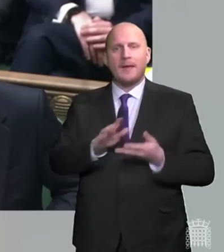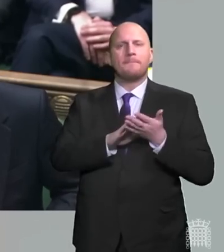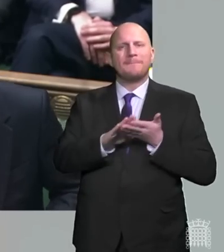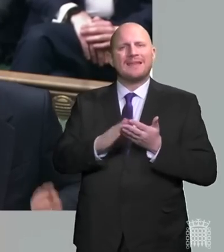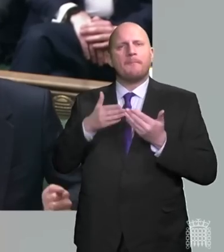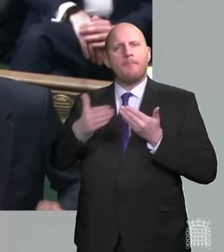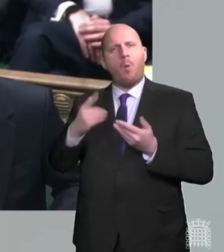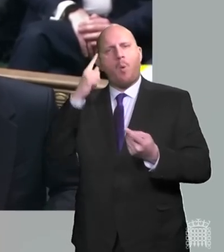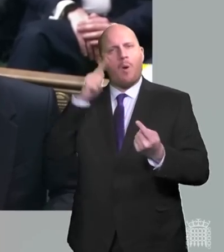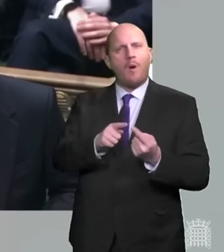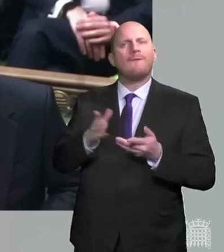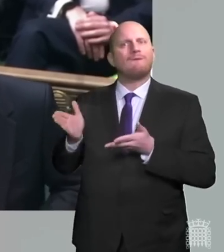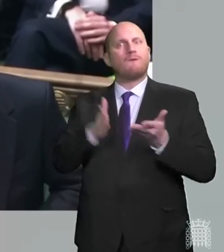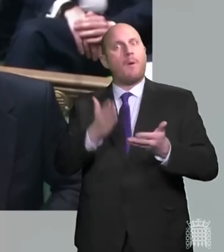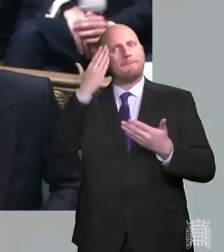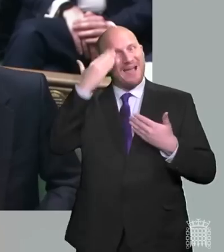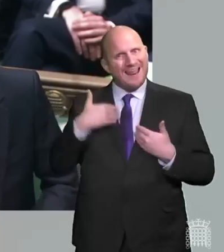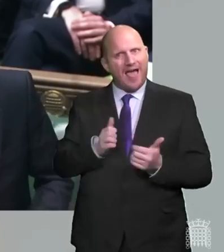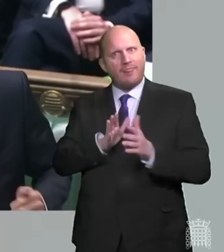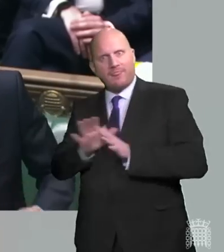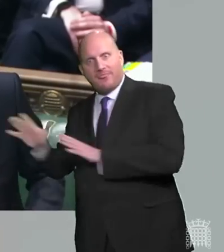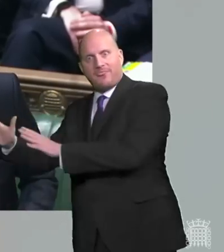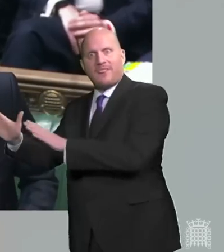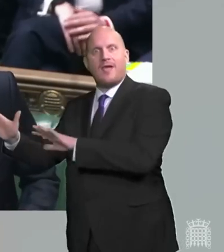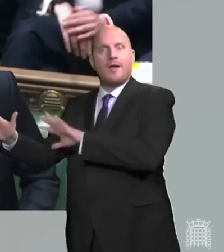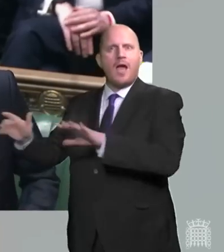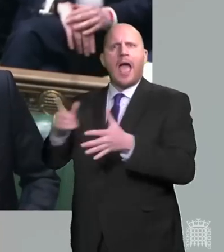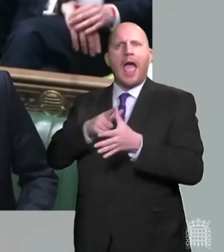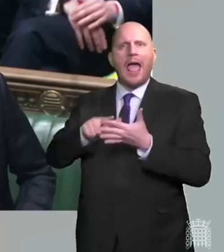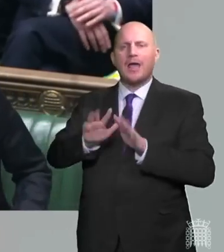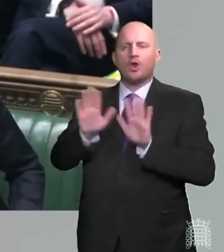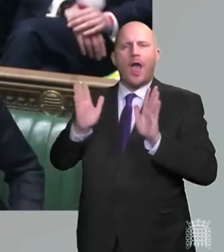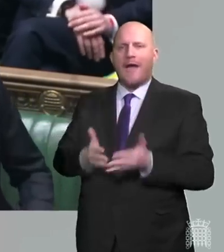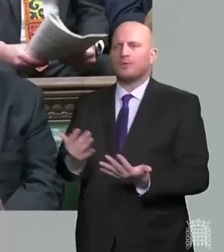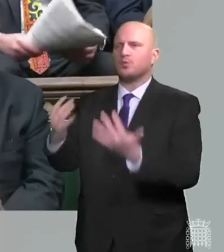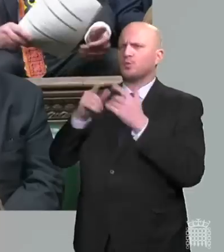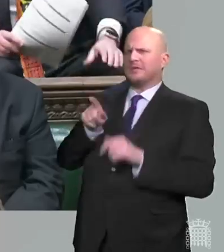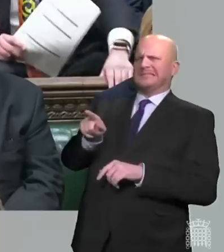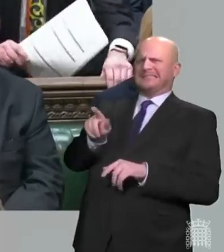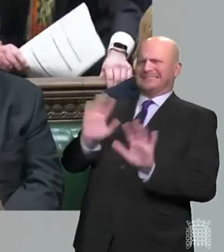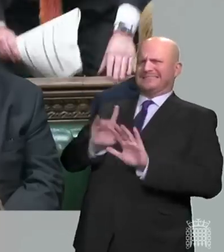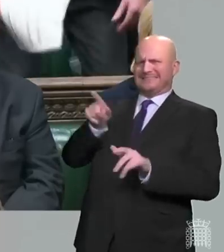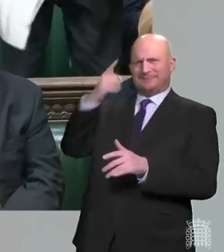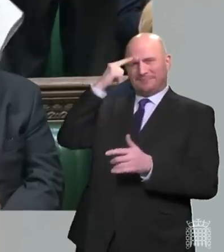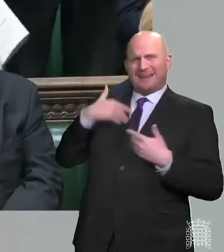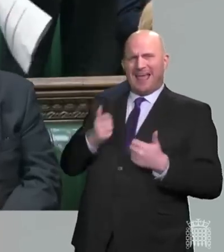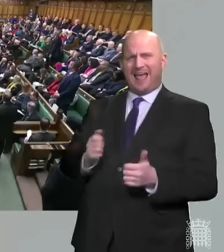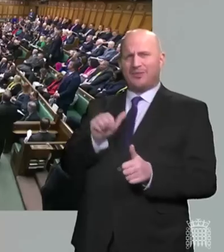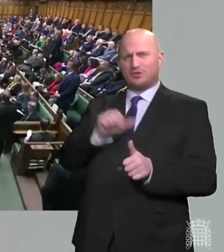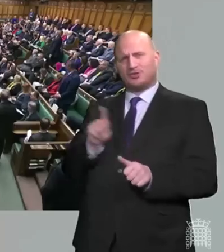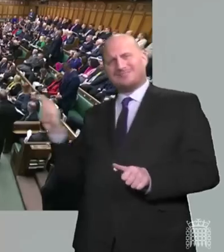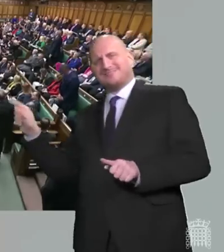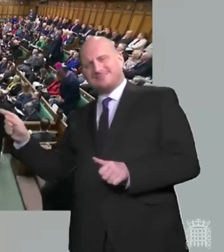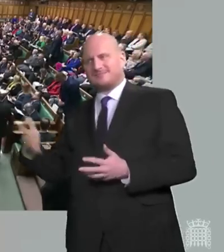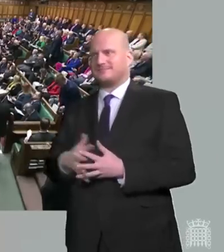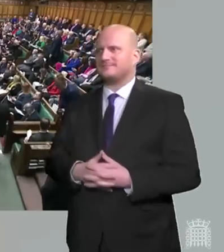up staff time. My honourable friend is absolutely right to highlight this issue. Our announcement this week will make a major difference. As a trustee